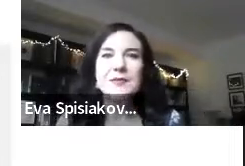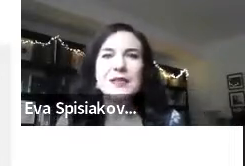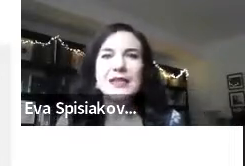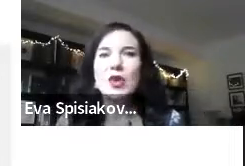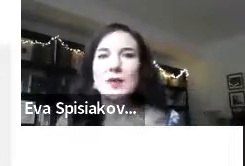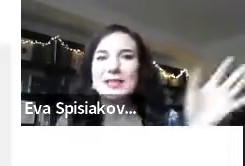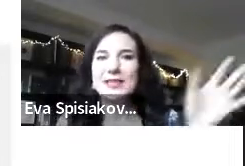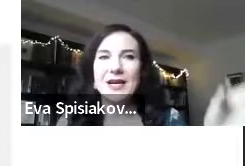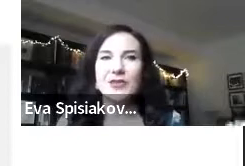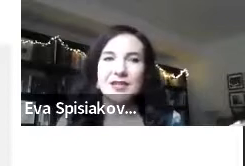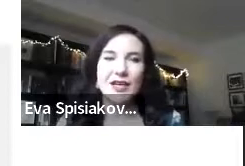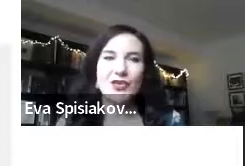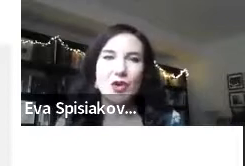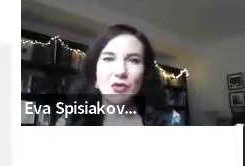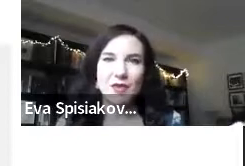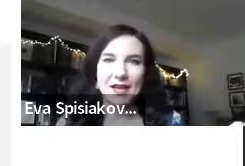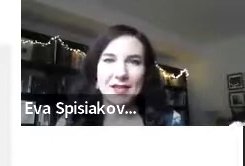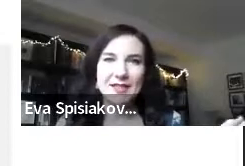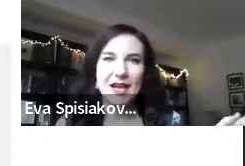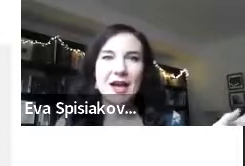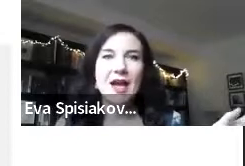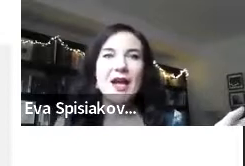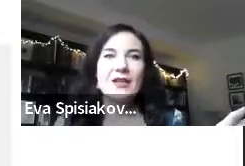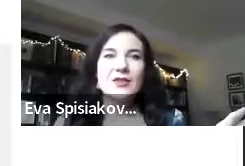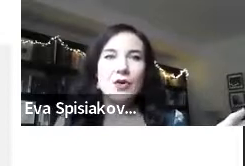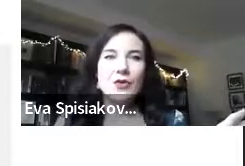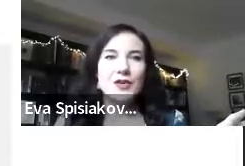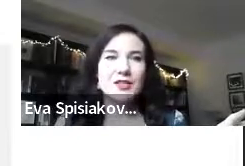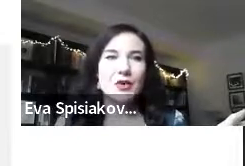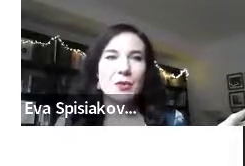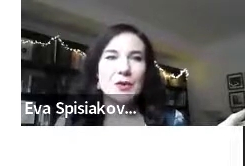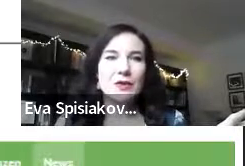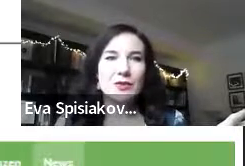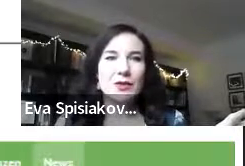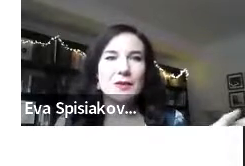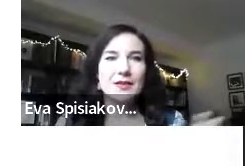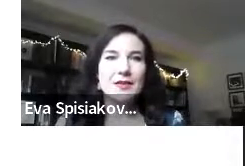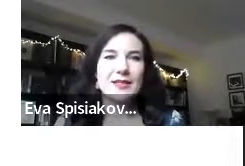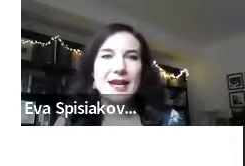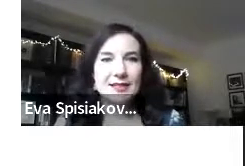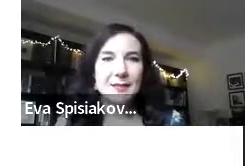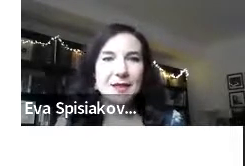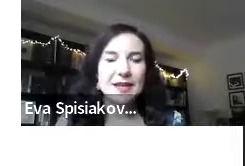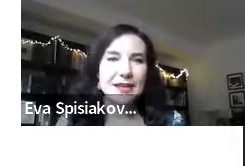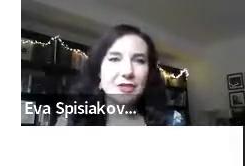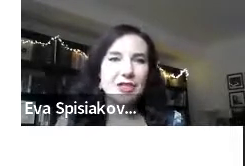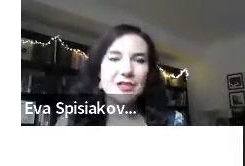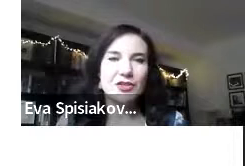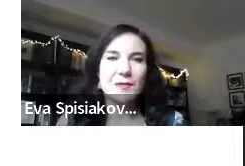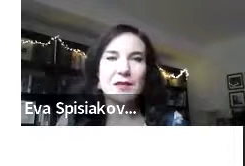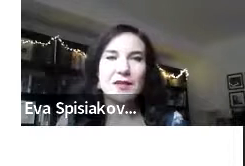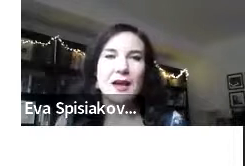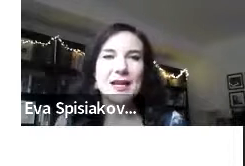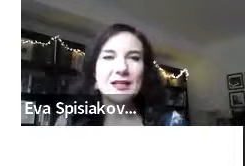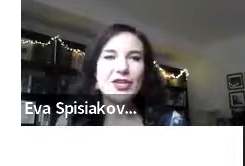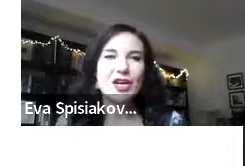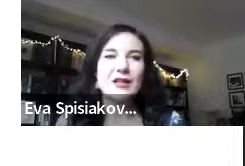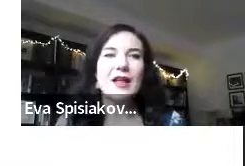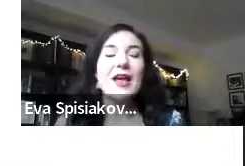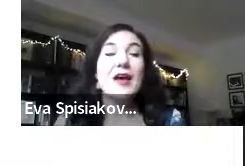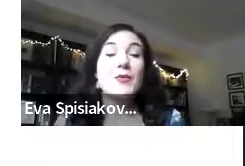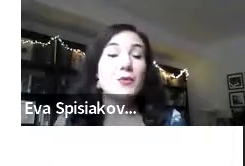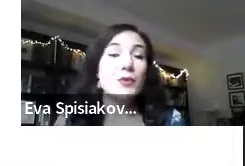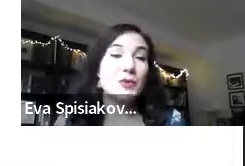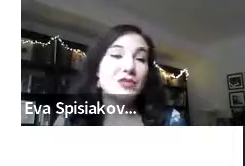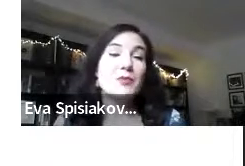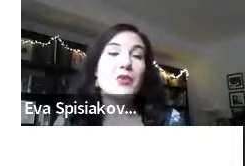German, and you'll always see the back translation on the right-hand side. So first of all, we have, this is Ärzteblatt.de, which is a German medical